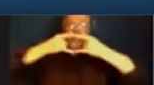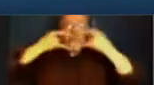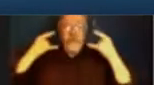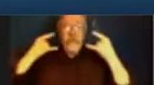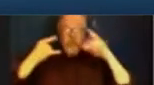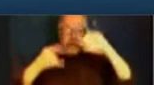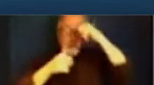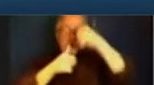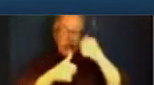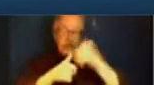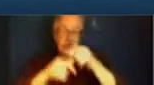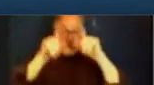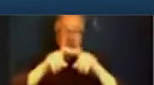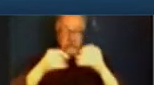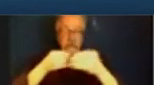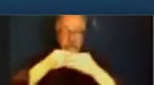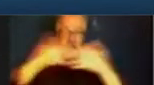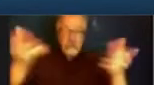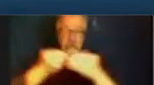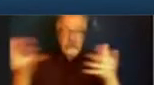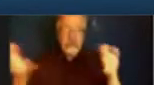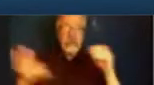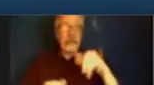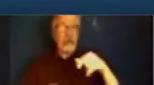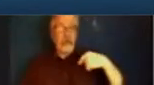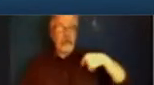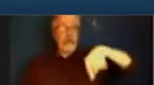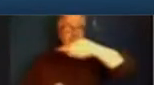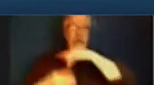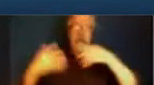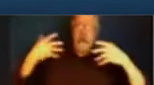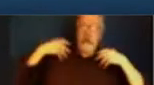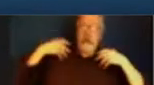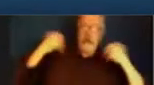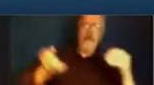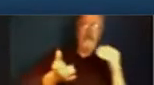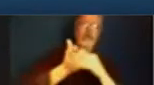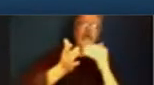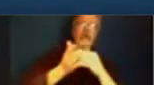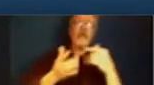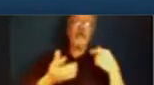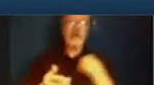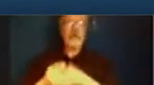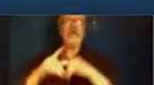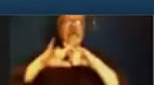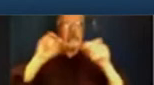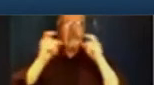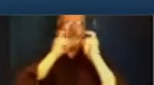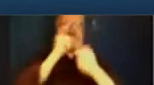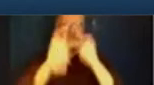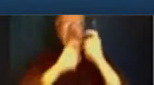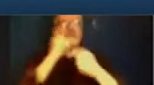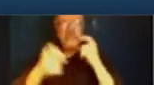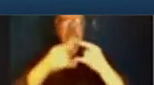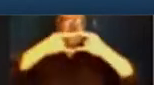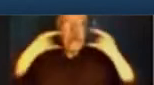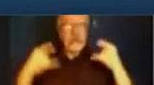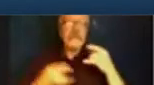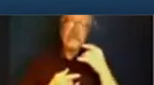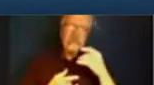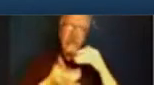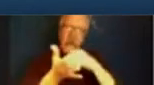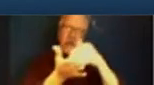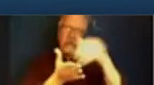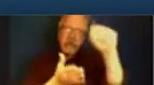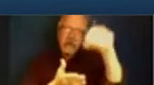health, we have throughout the pandemic allocated and distributed masks to local communities. And